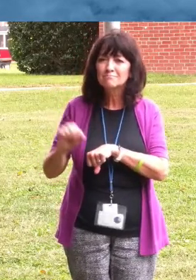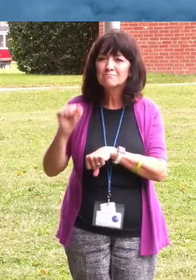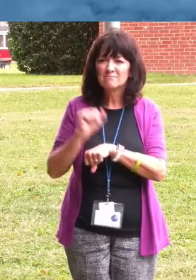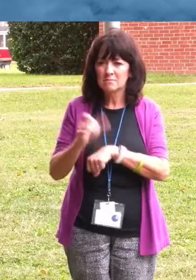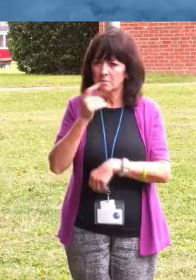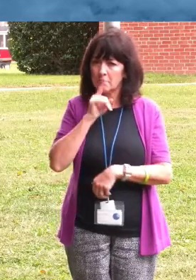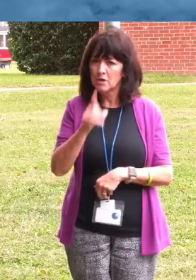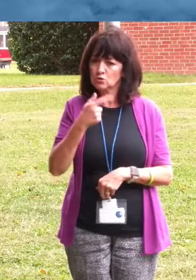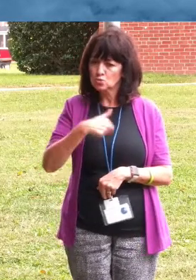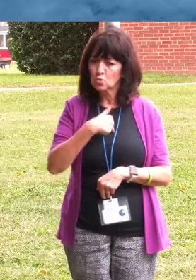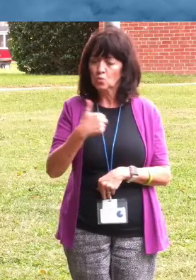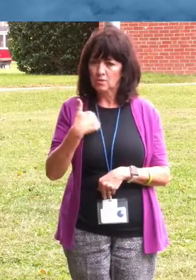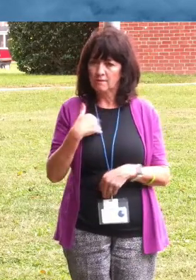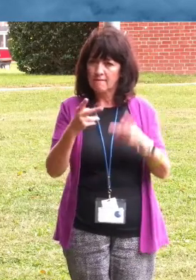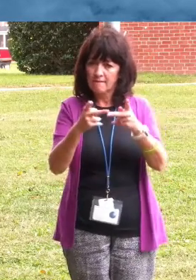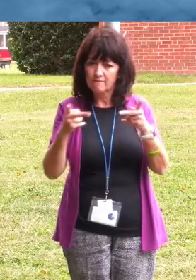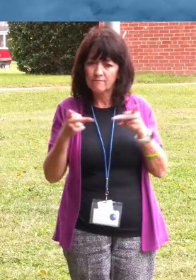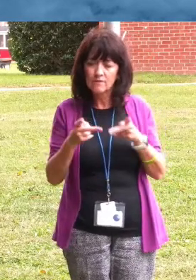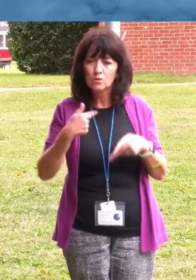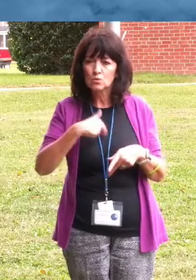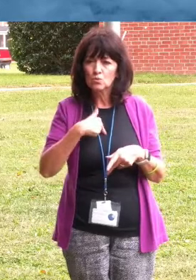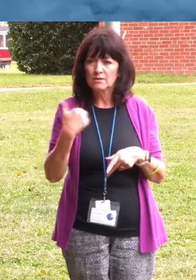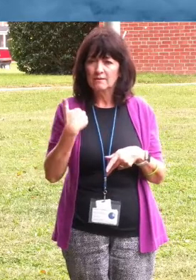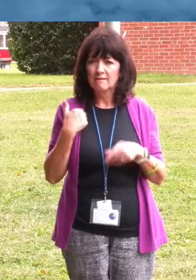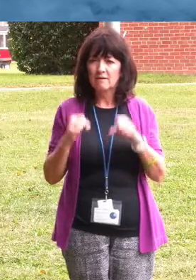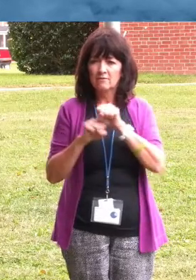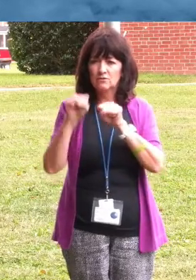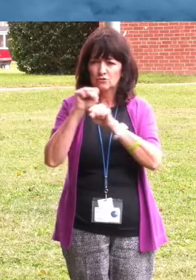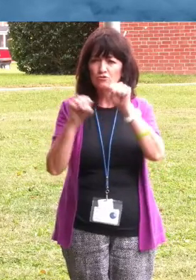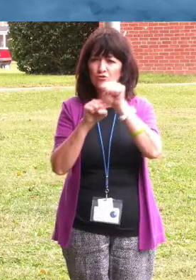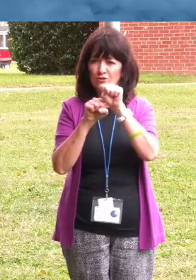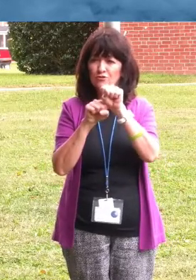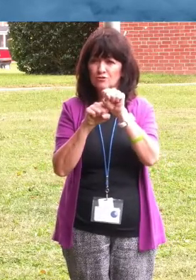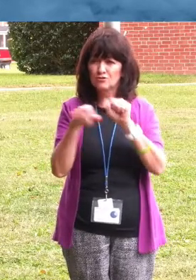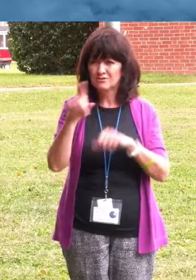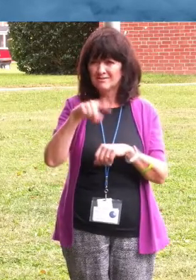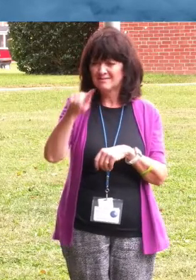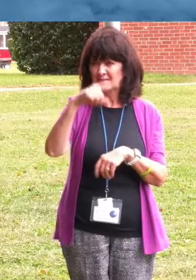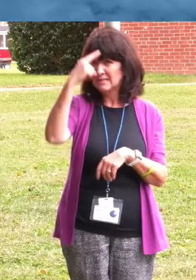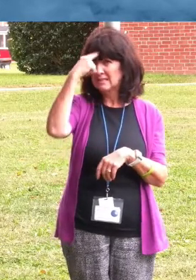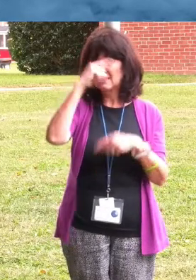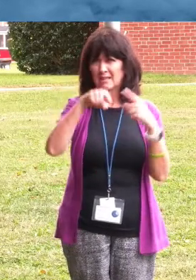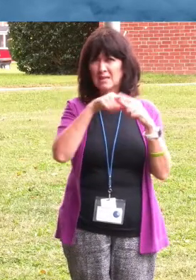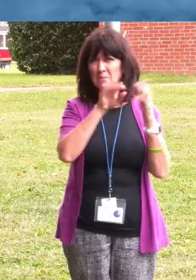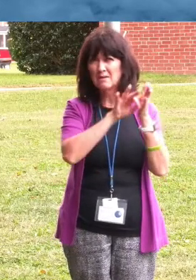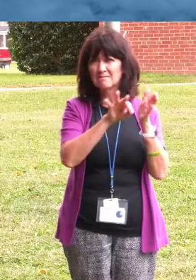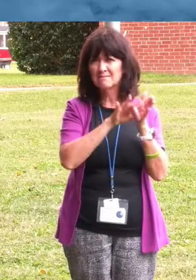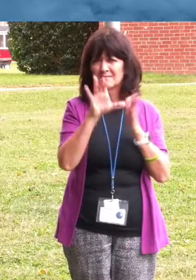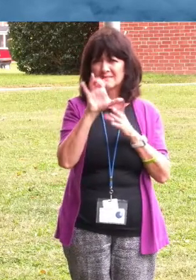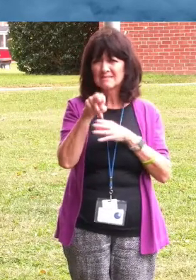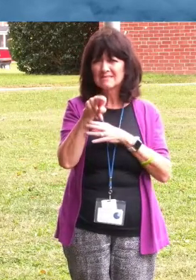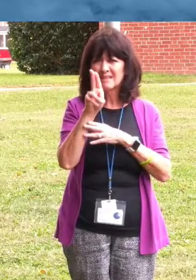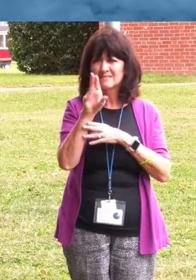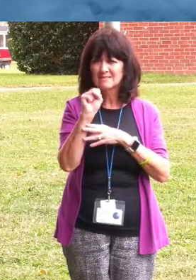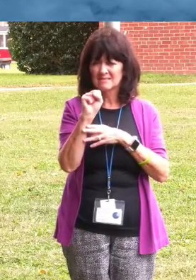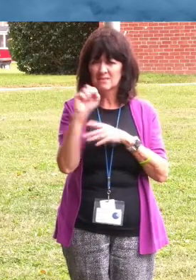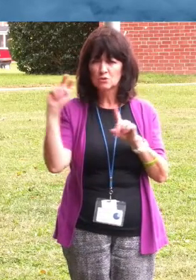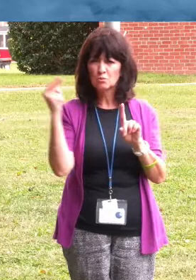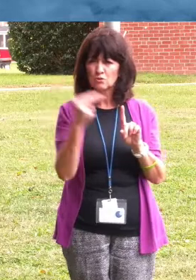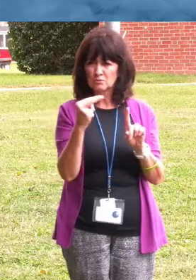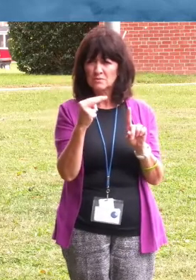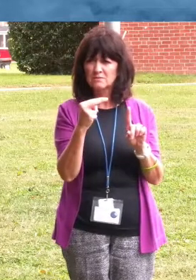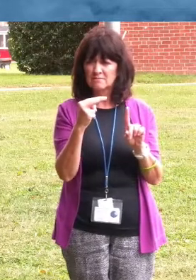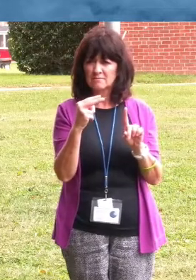the facilities and the structure. And if you think about it from the census perspective, this year, a